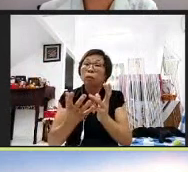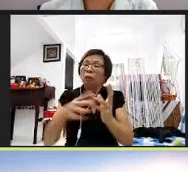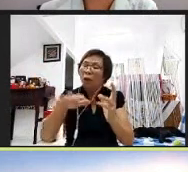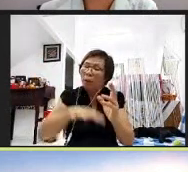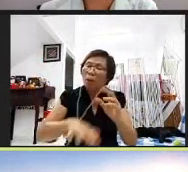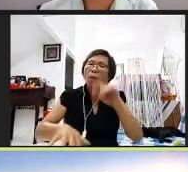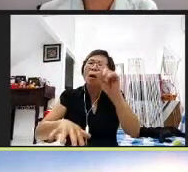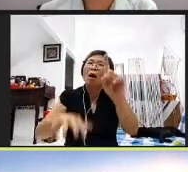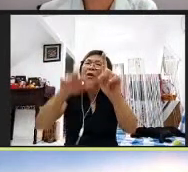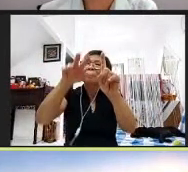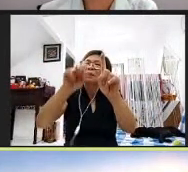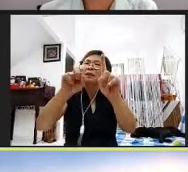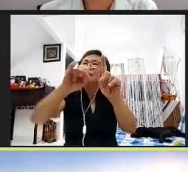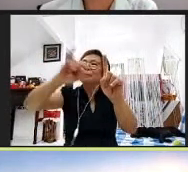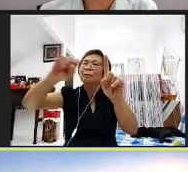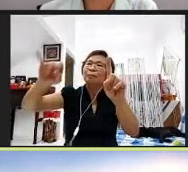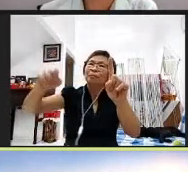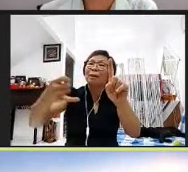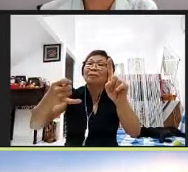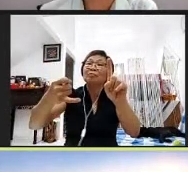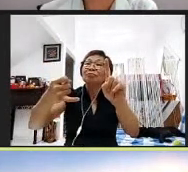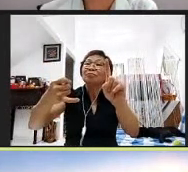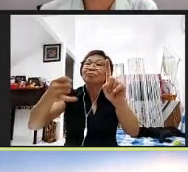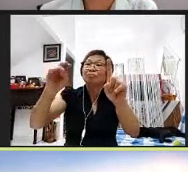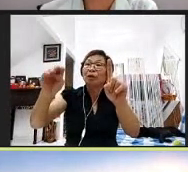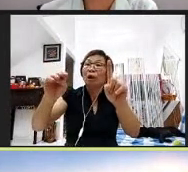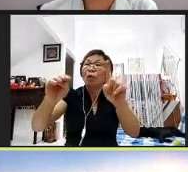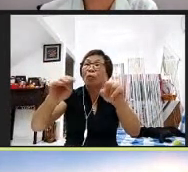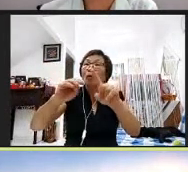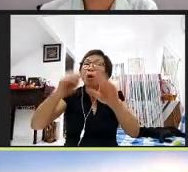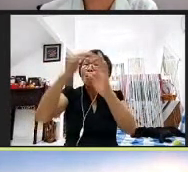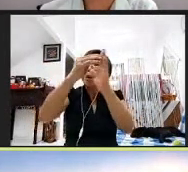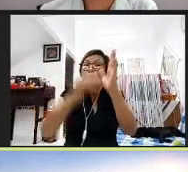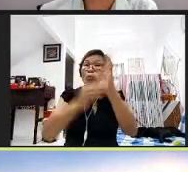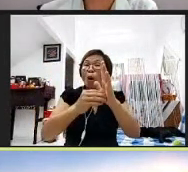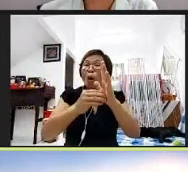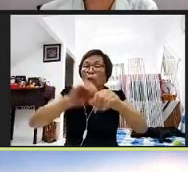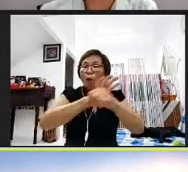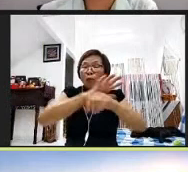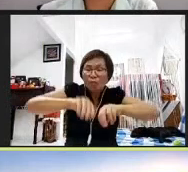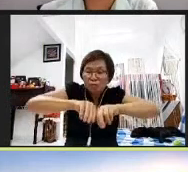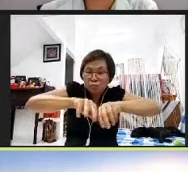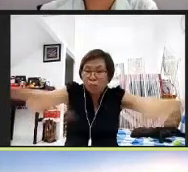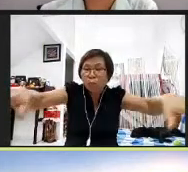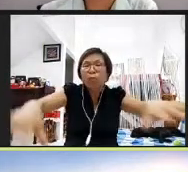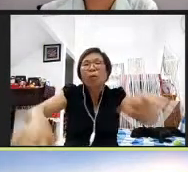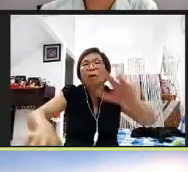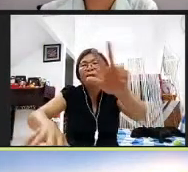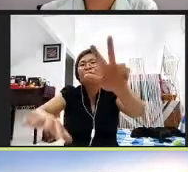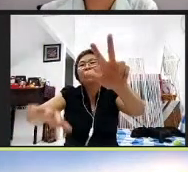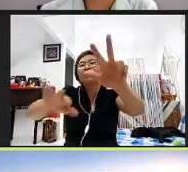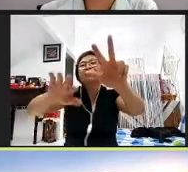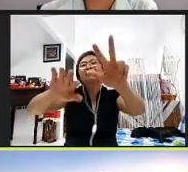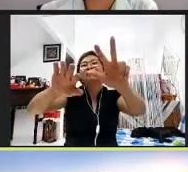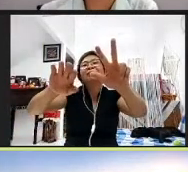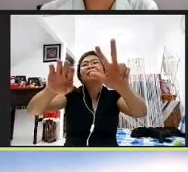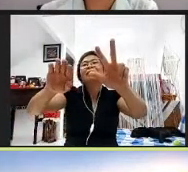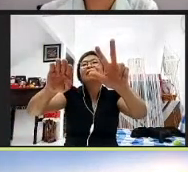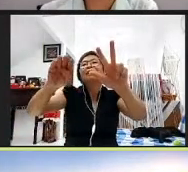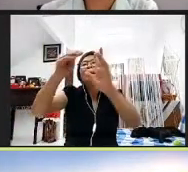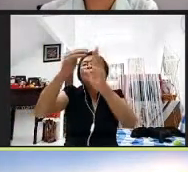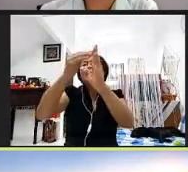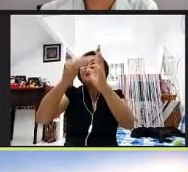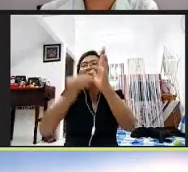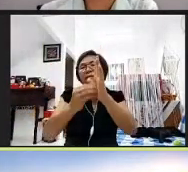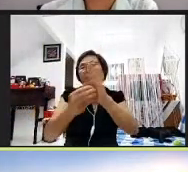130 million cases of COVID-19 infections, and nearly 3 million people has died of this